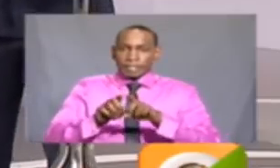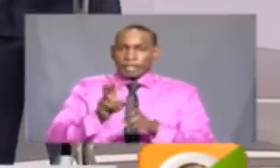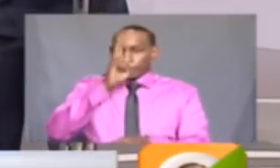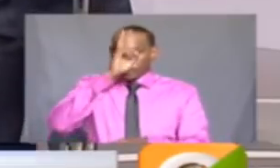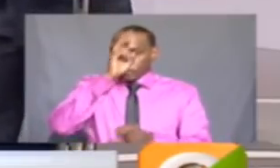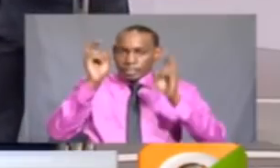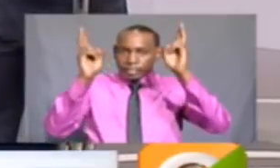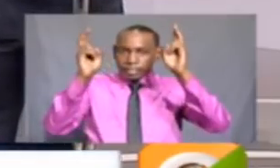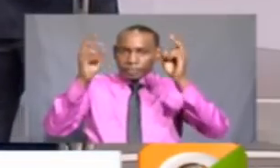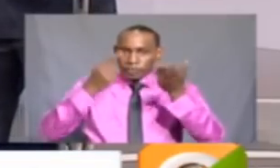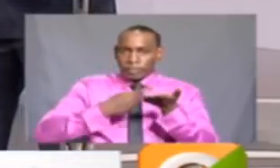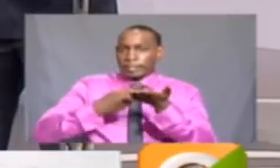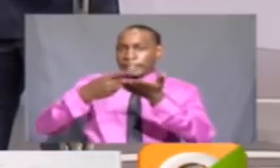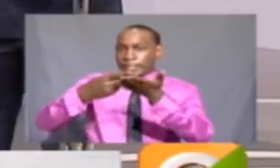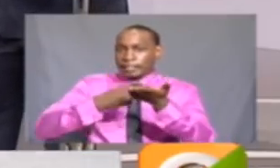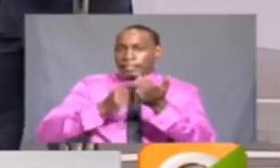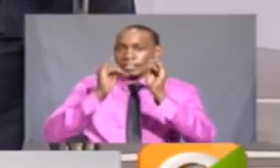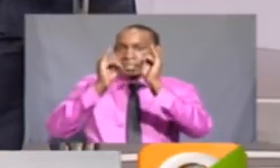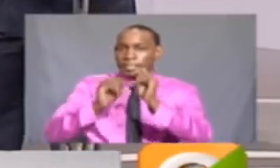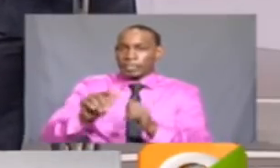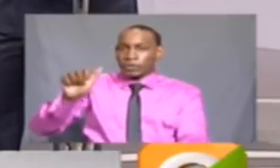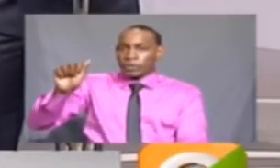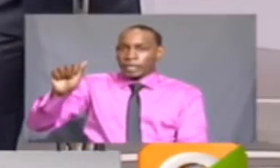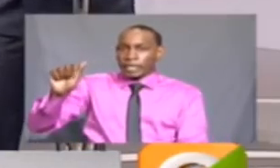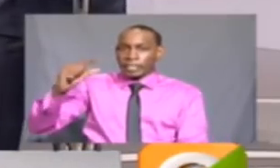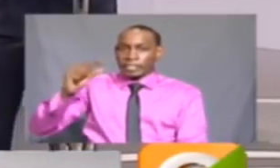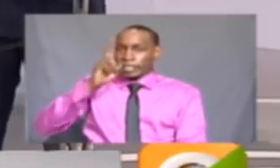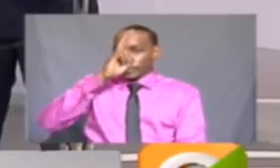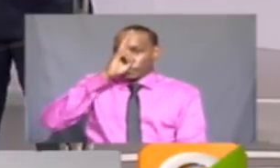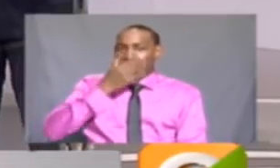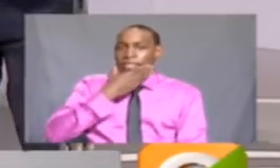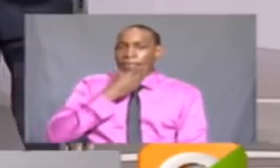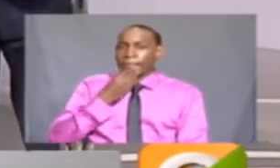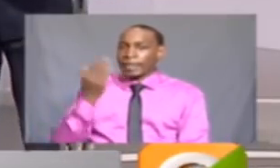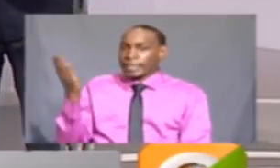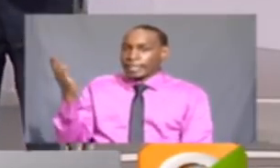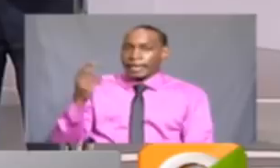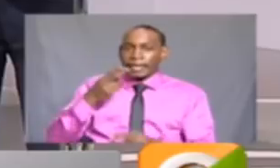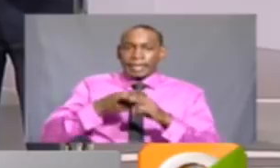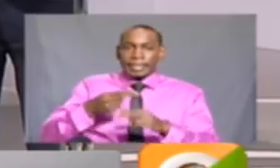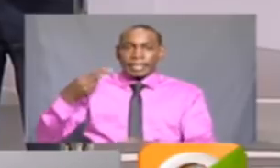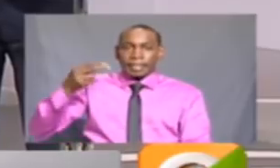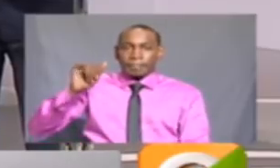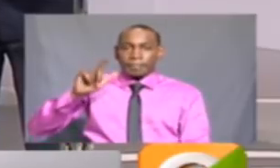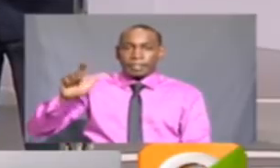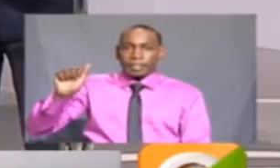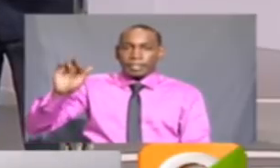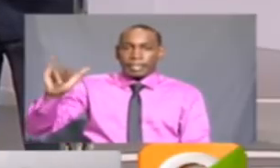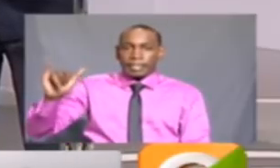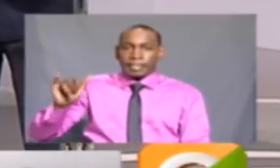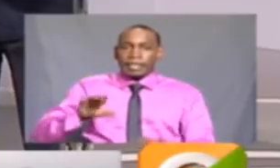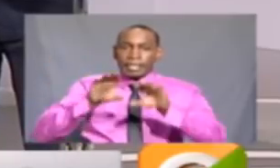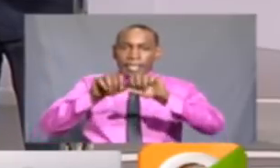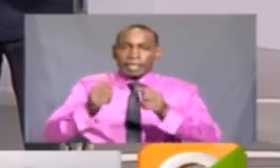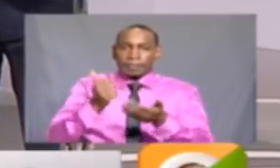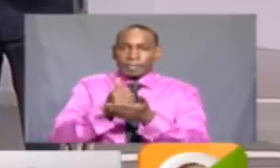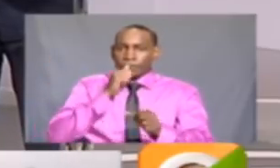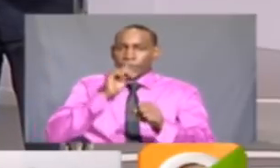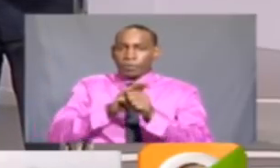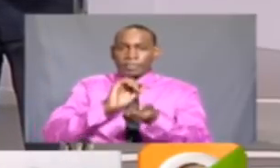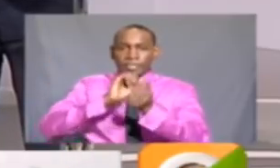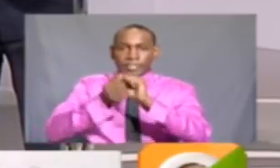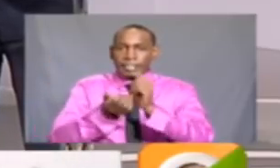I want to talk about the new Inspector General of Police, this man, Hillary Mutyambai. He's assumed office with a promise to revolutionize